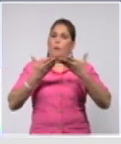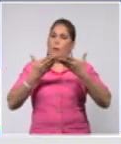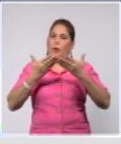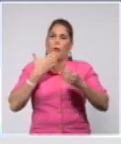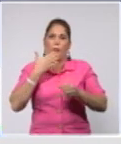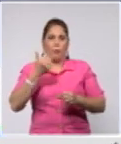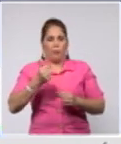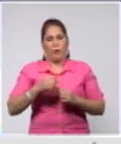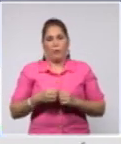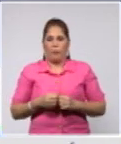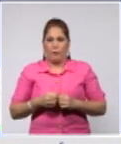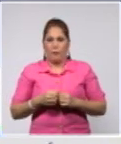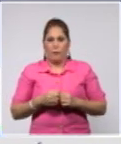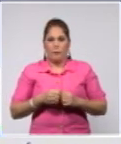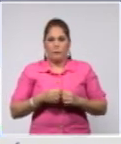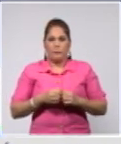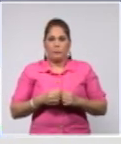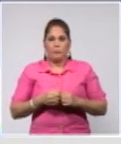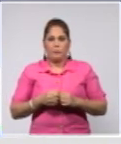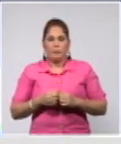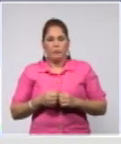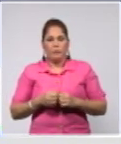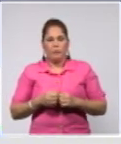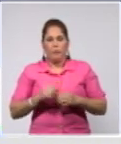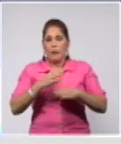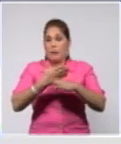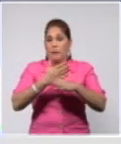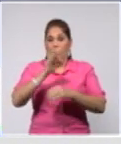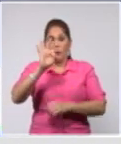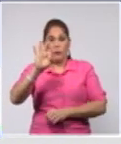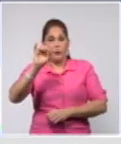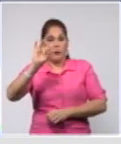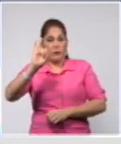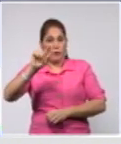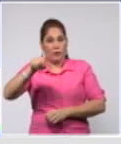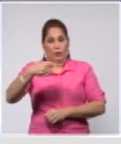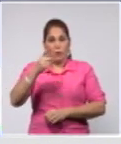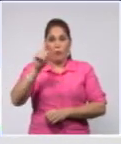being treated in Camagüey continue to be in a critical state.